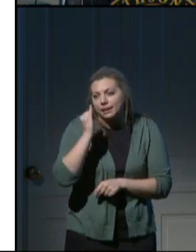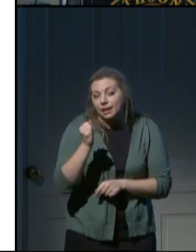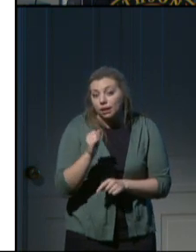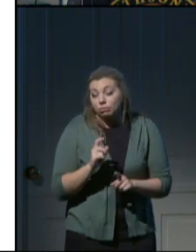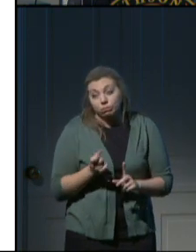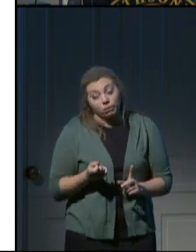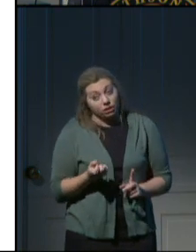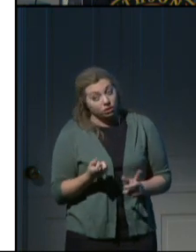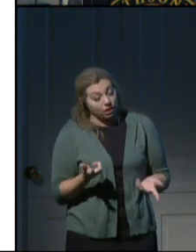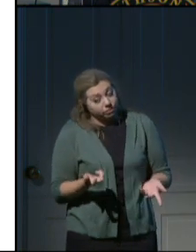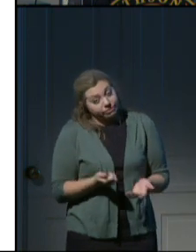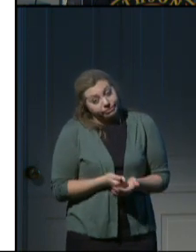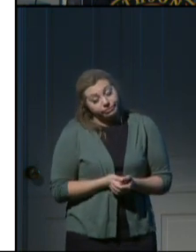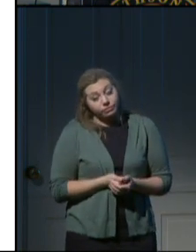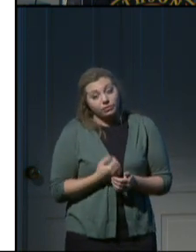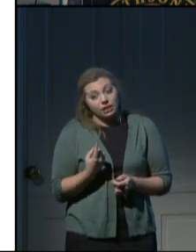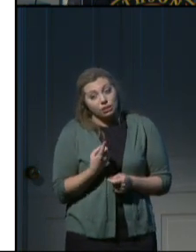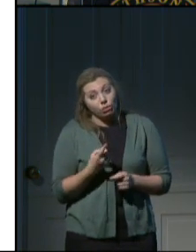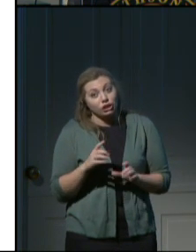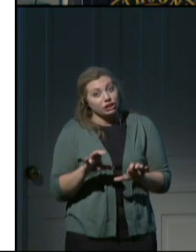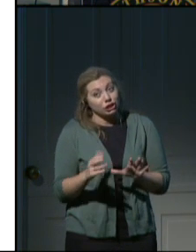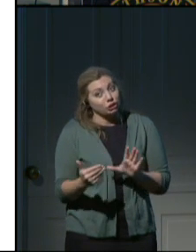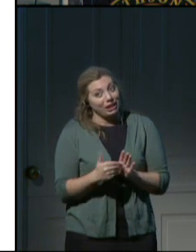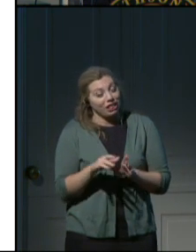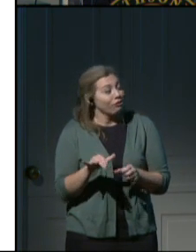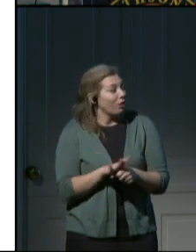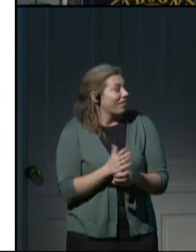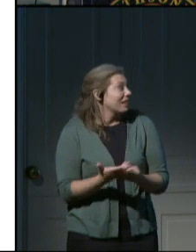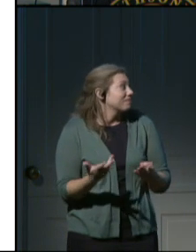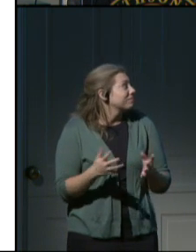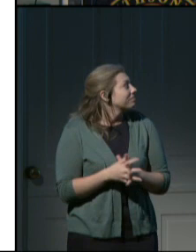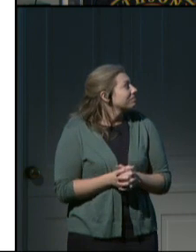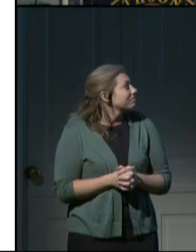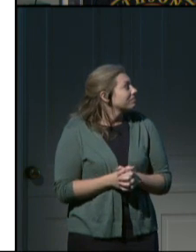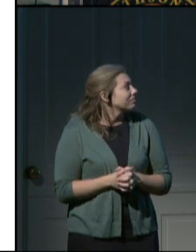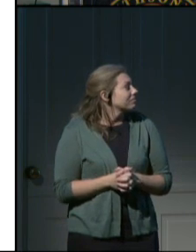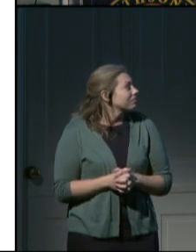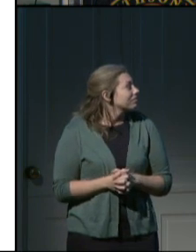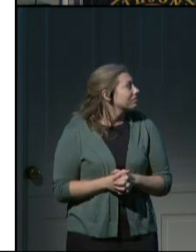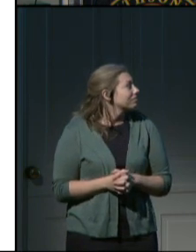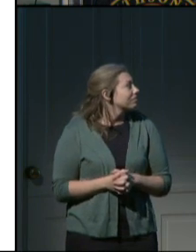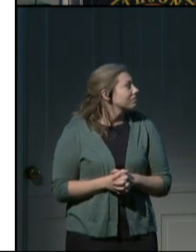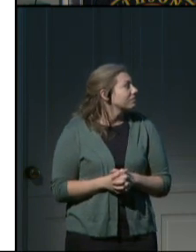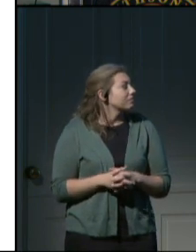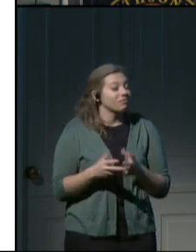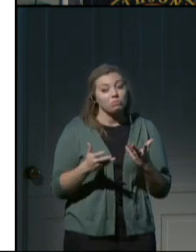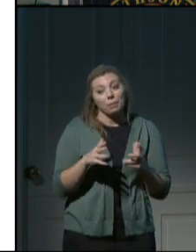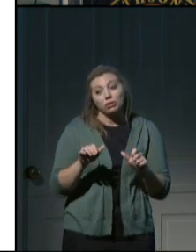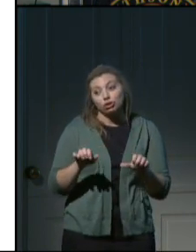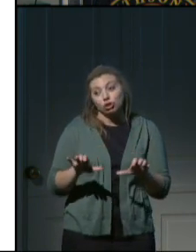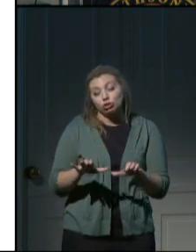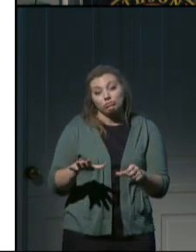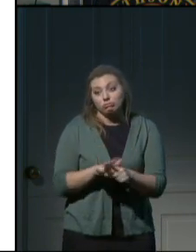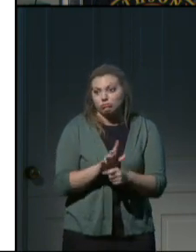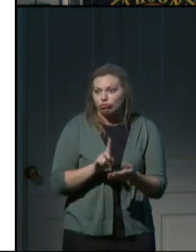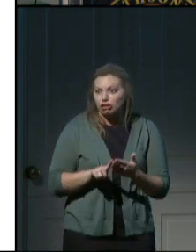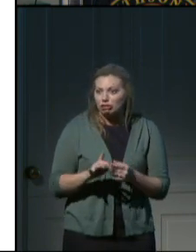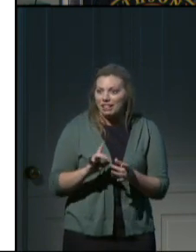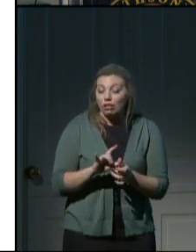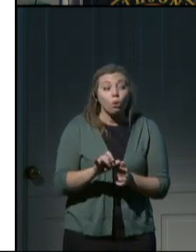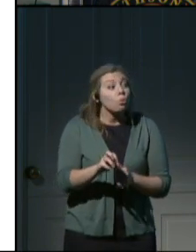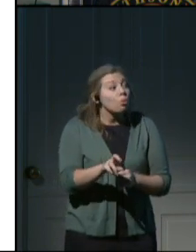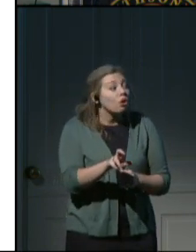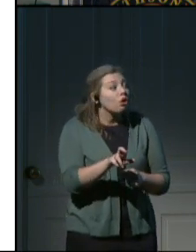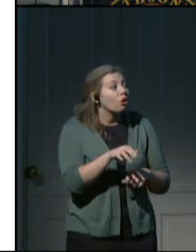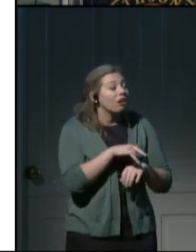but somebody redid the whole thing. Somebody could probably do a whole research on that. Or early